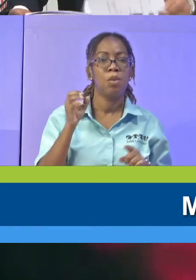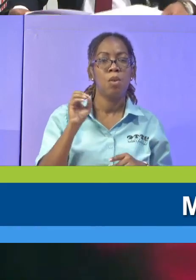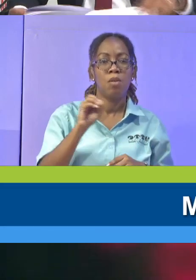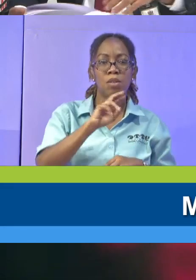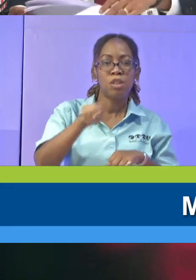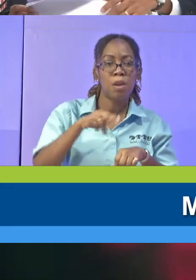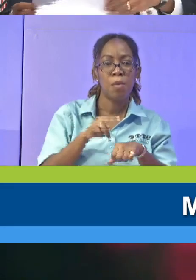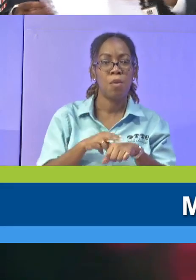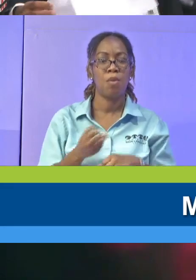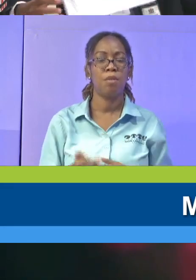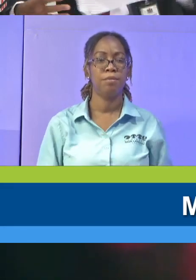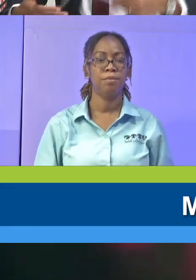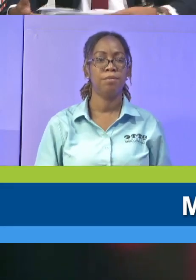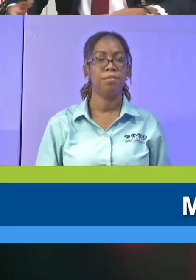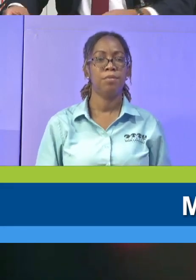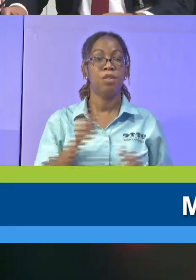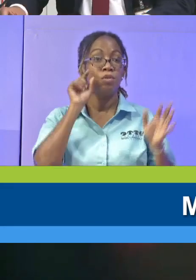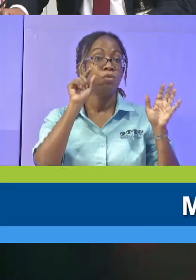slide.